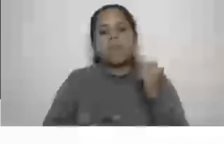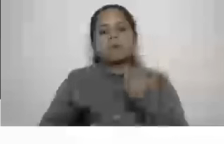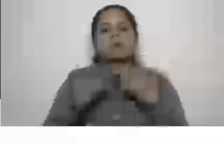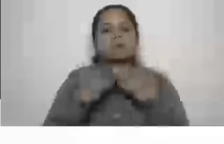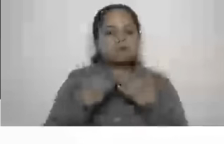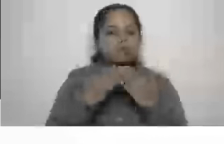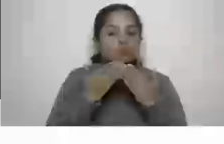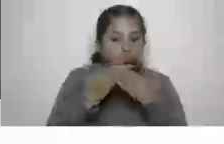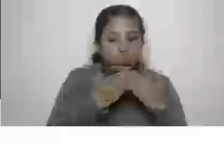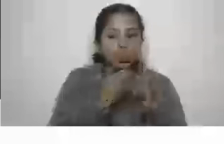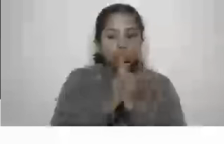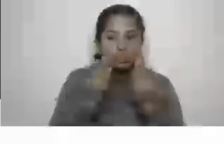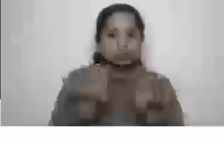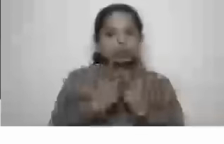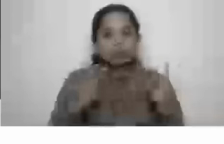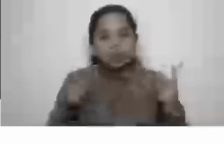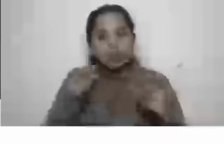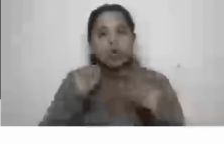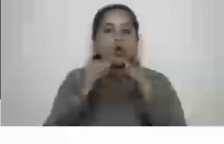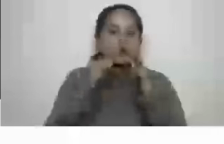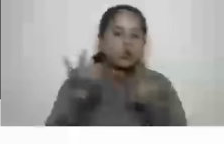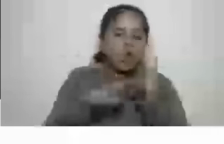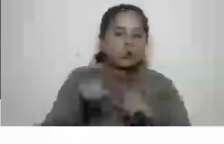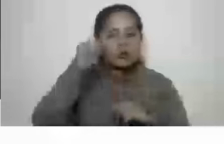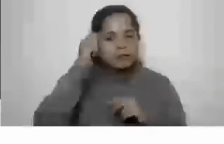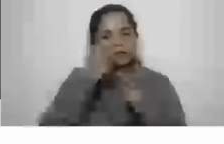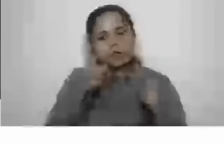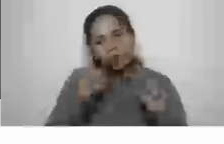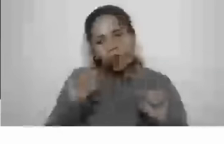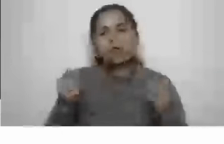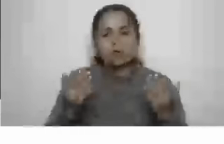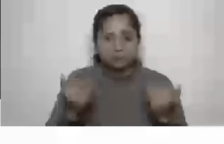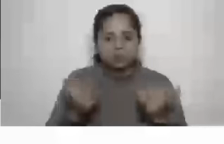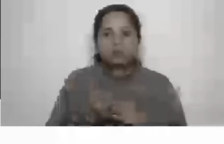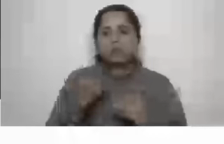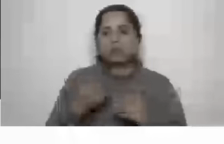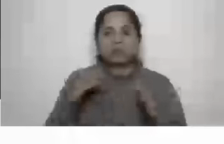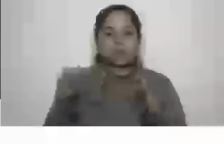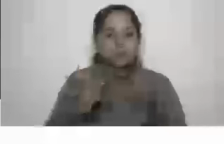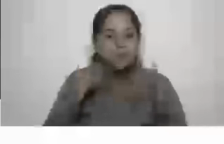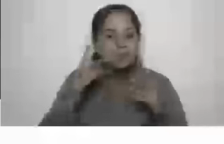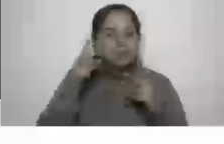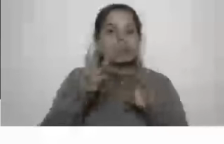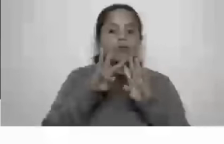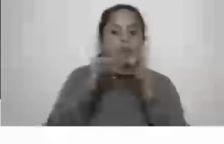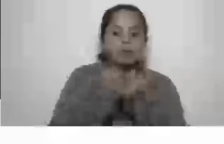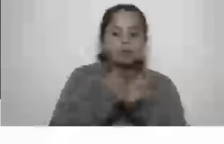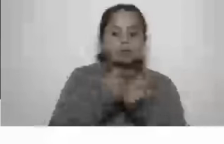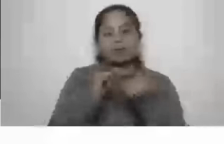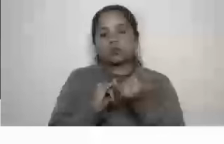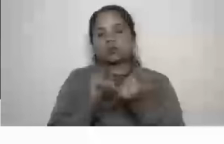same text in their home language and English can be adopted. When we were preparing for this workshop, Sujata